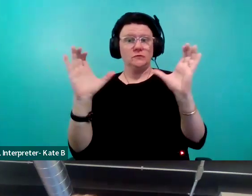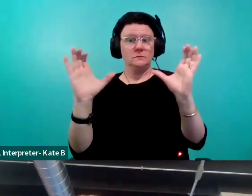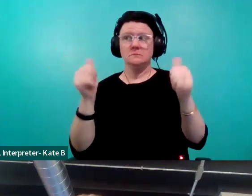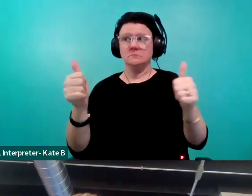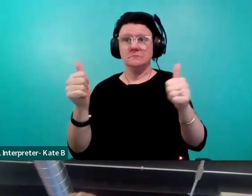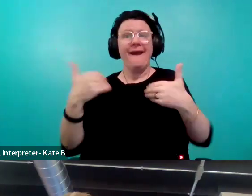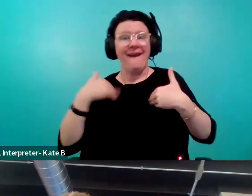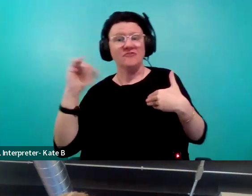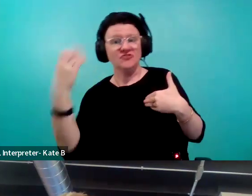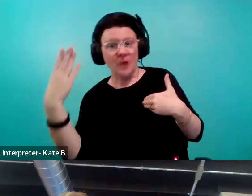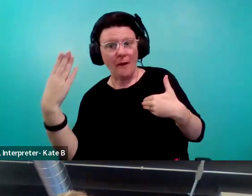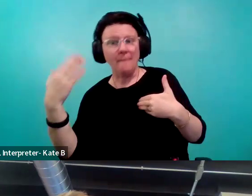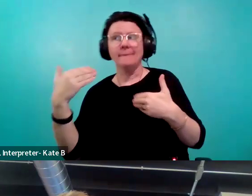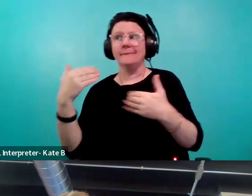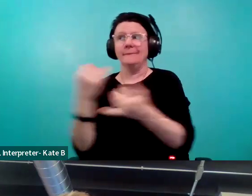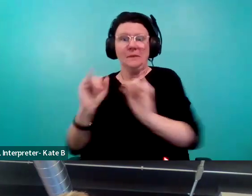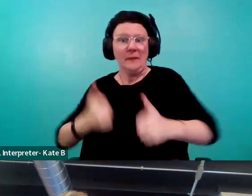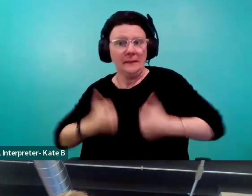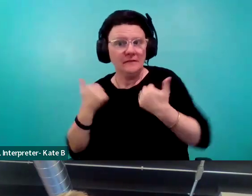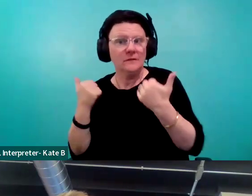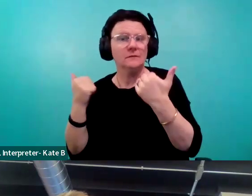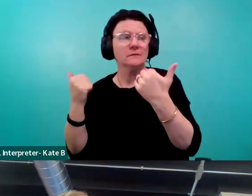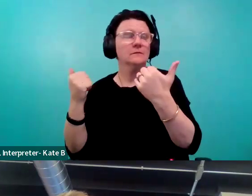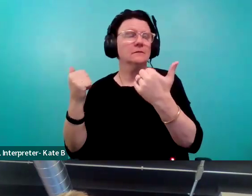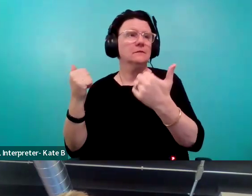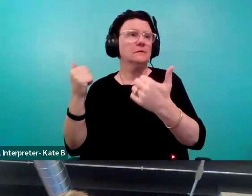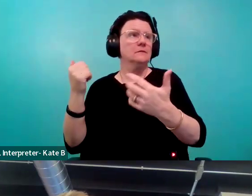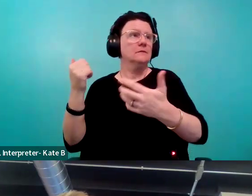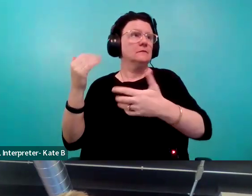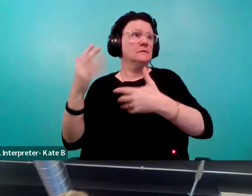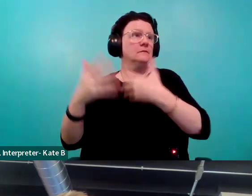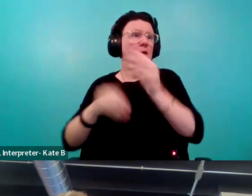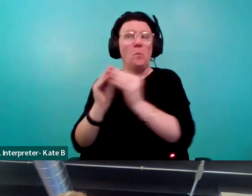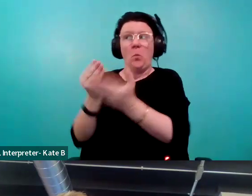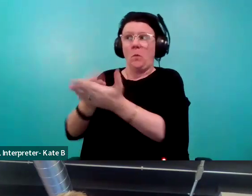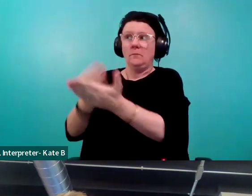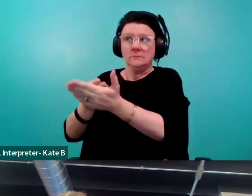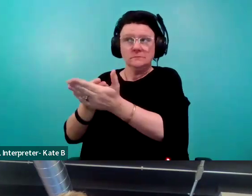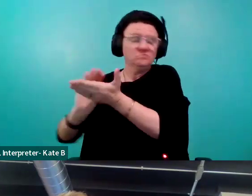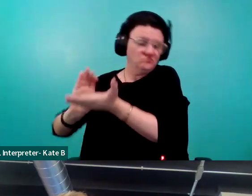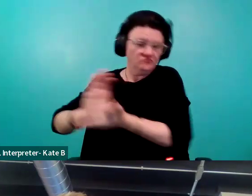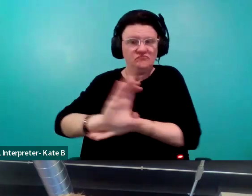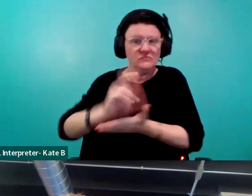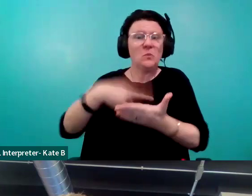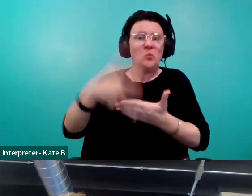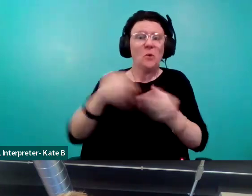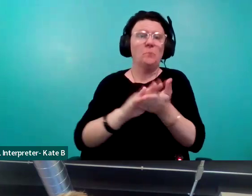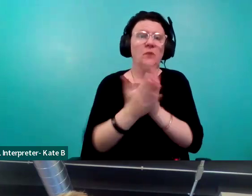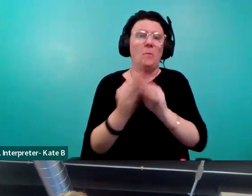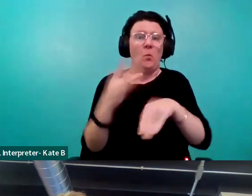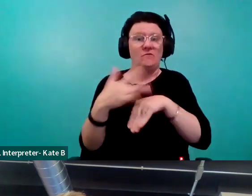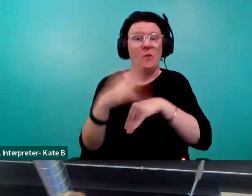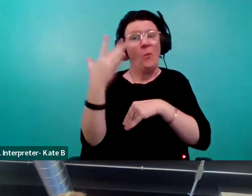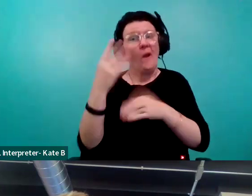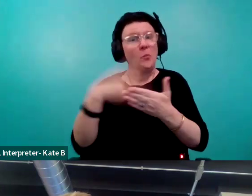employment, and advocating for some additional funding so that more students can access these programs, because they're